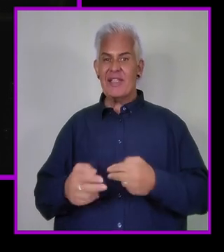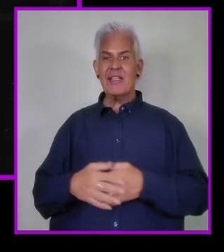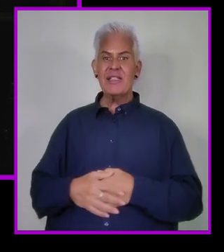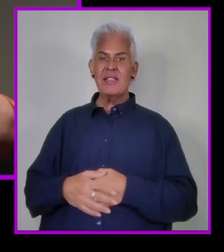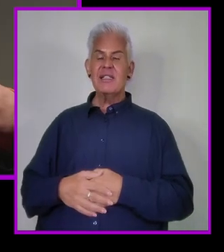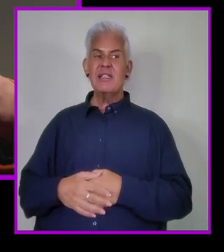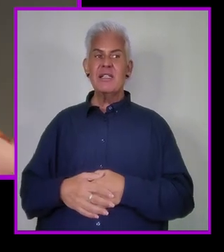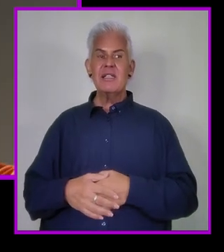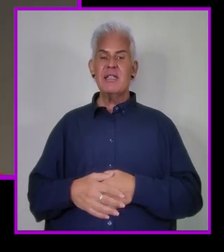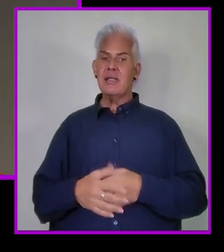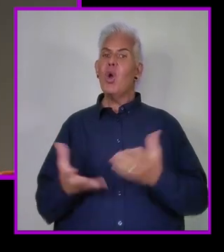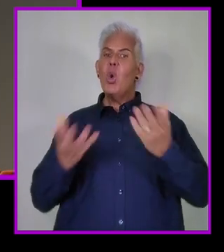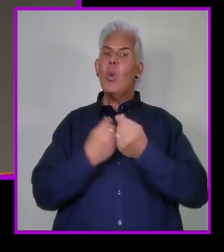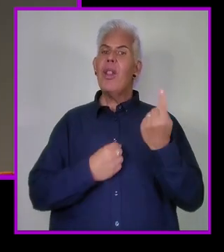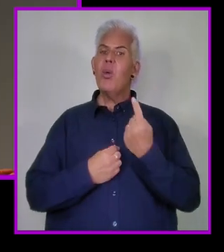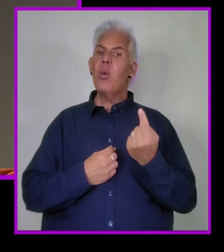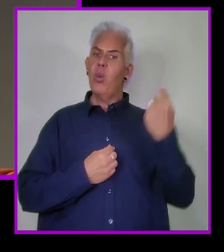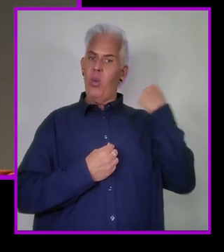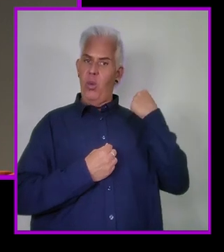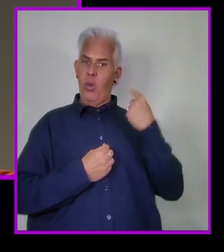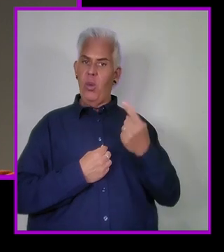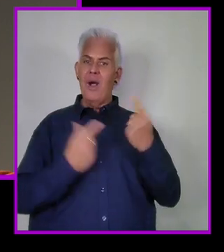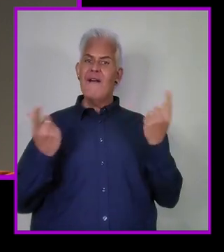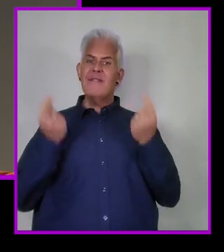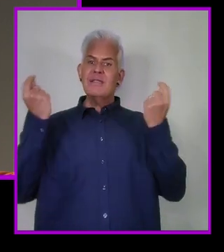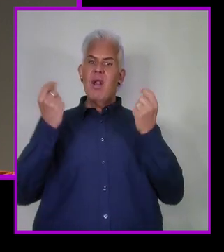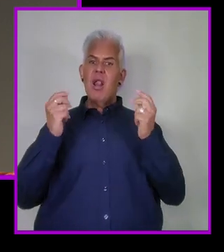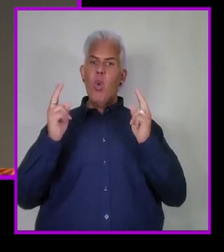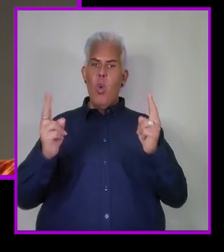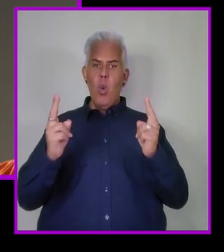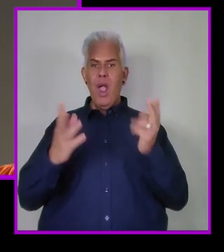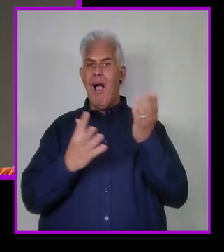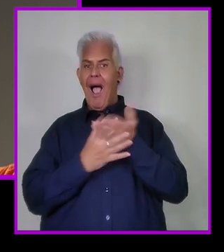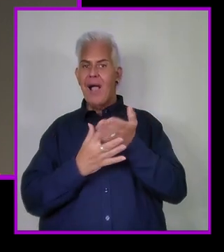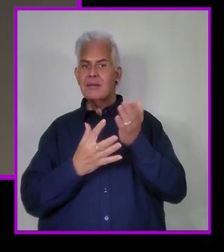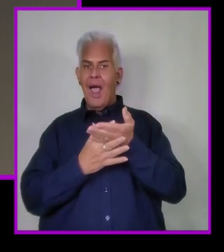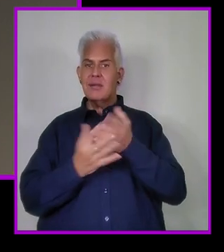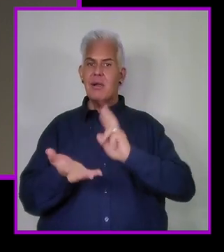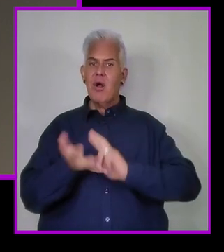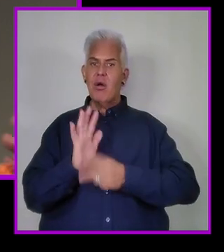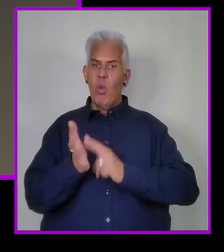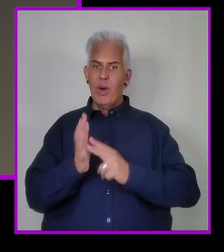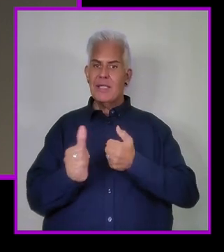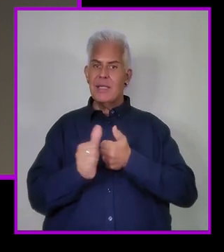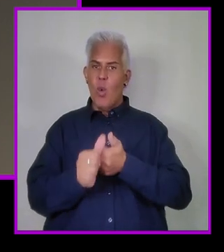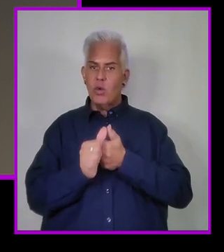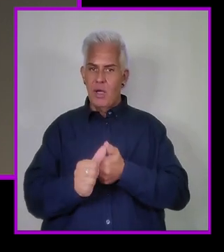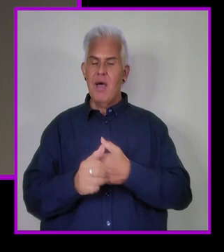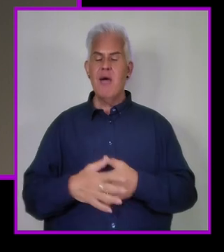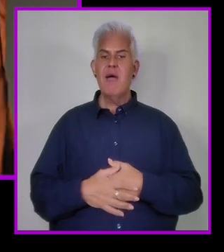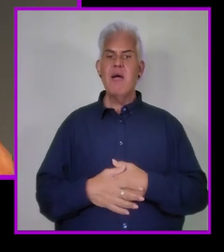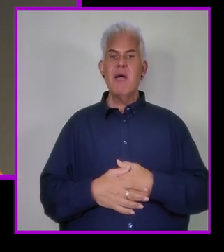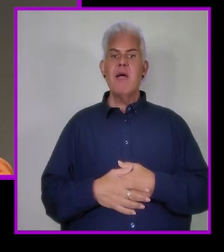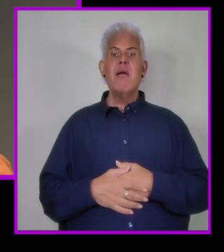were escorted into the lift by one of the festival hall's access coordinators, supporters. And